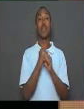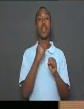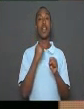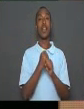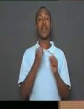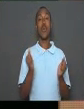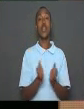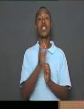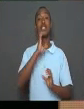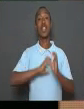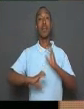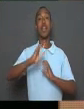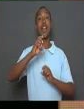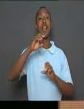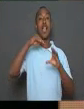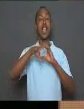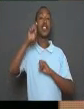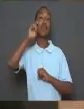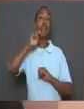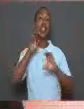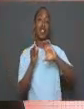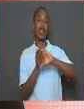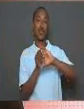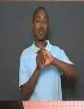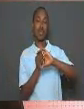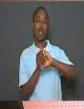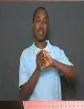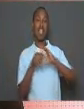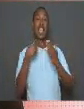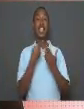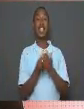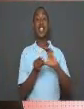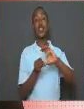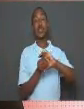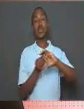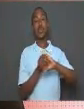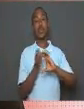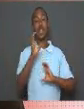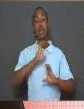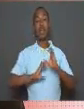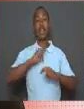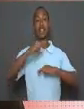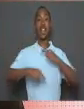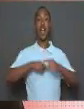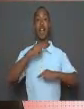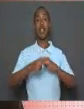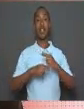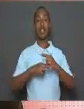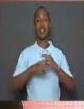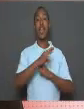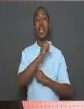with the chemicals in the plastic tube. These two chemicals react